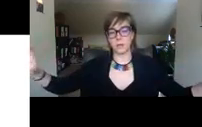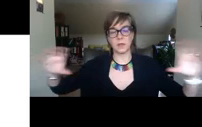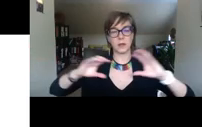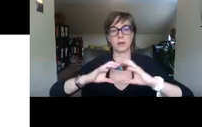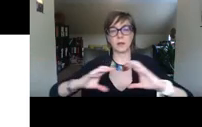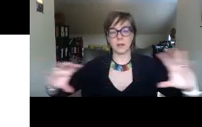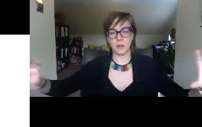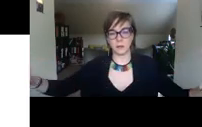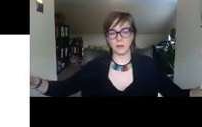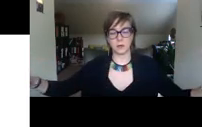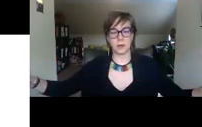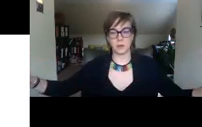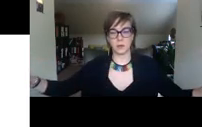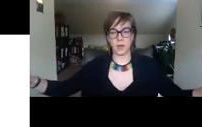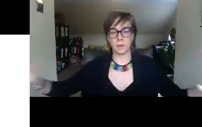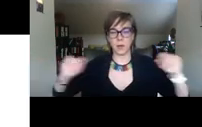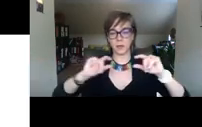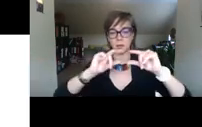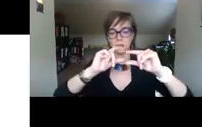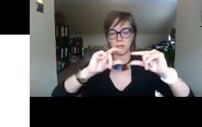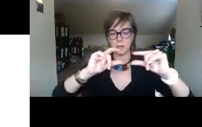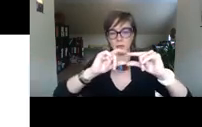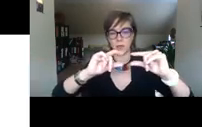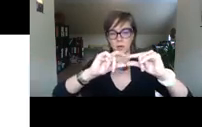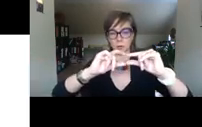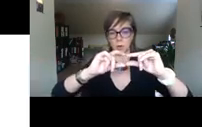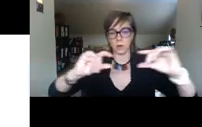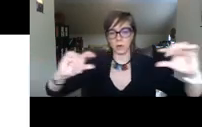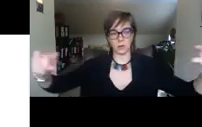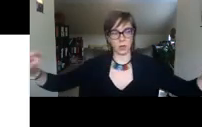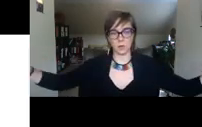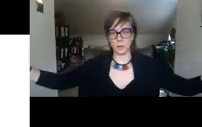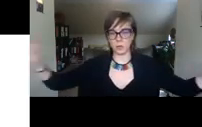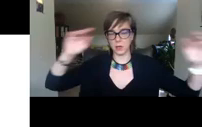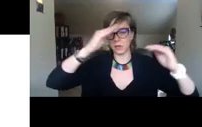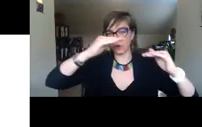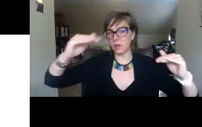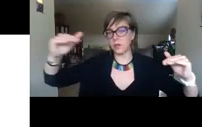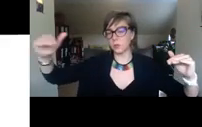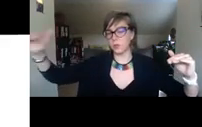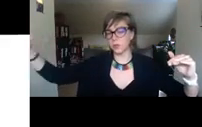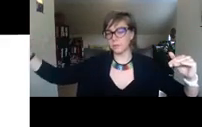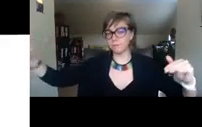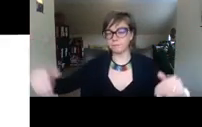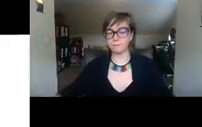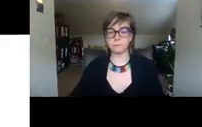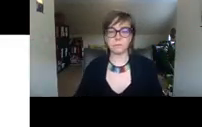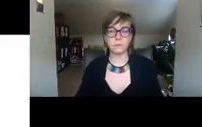their names. I didn't collect emails or anything like that, but I do see, what each anonymous person answered in each